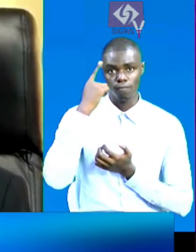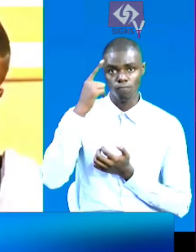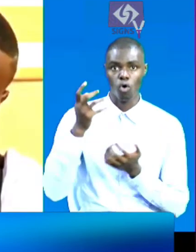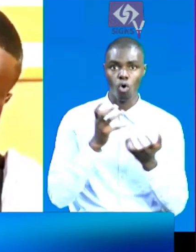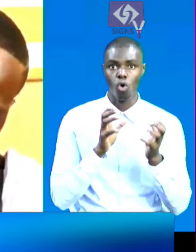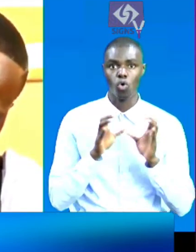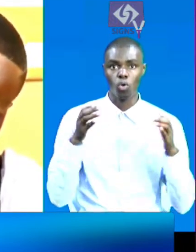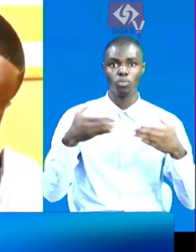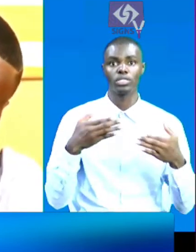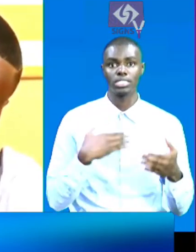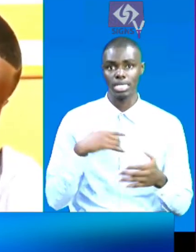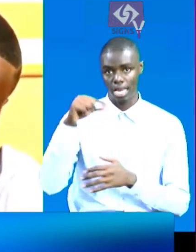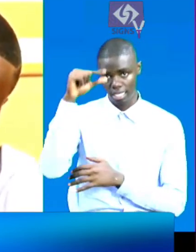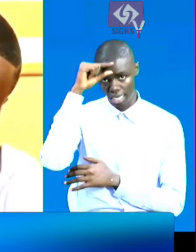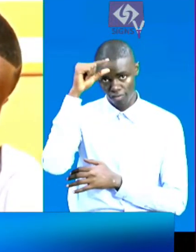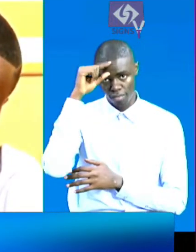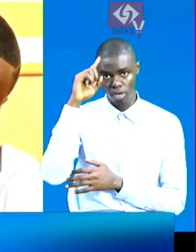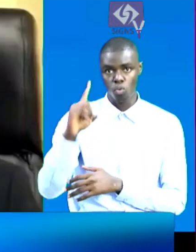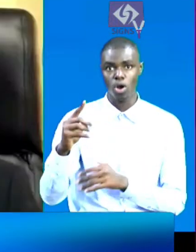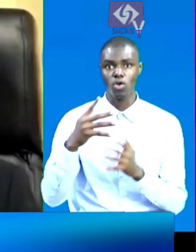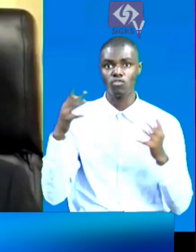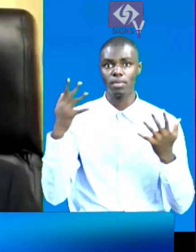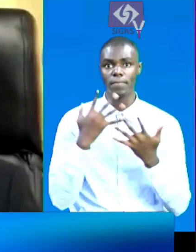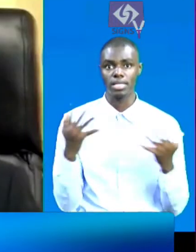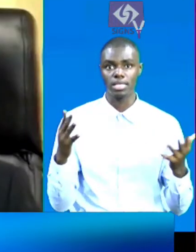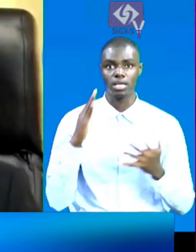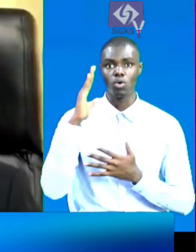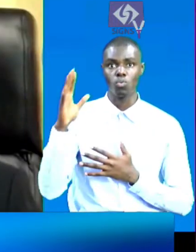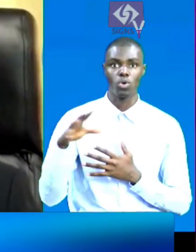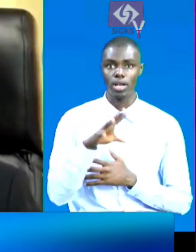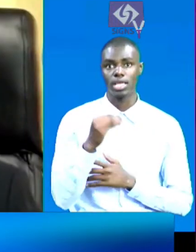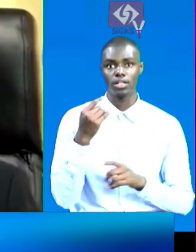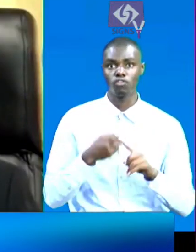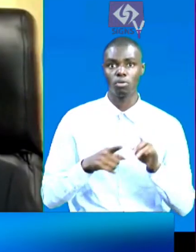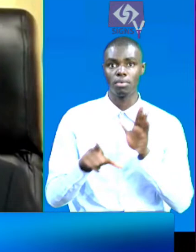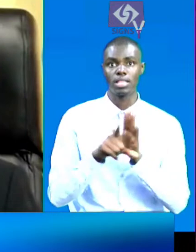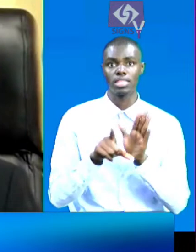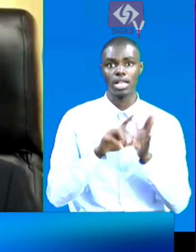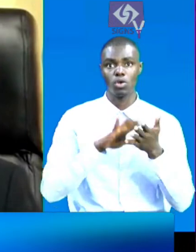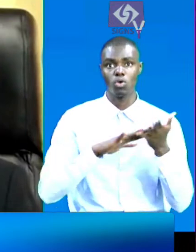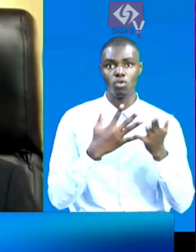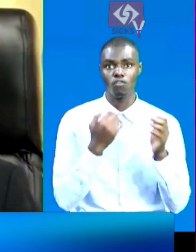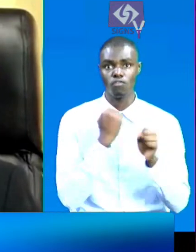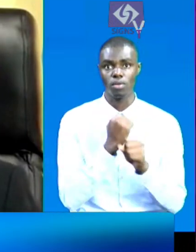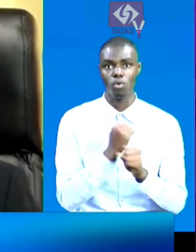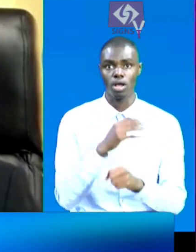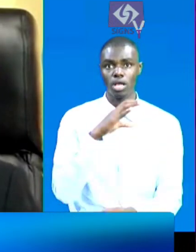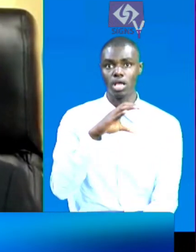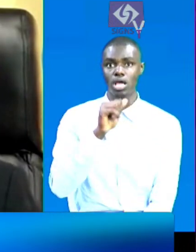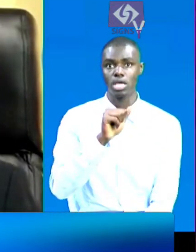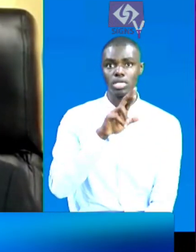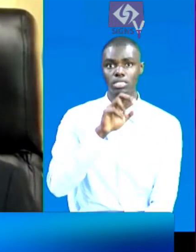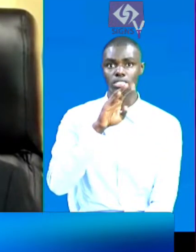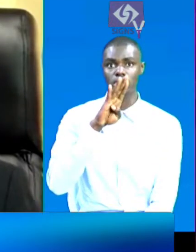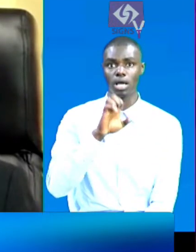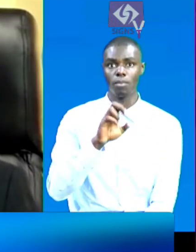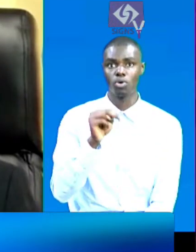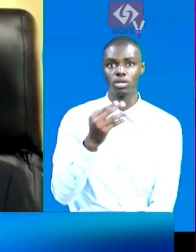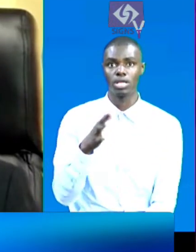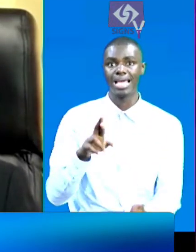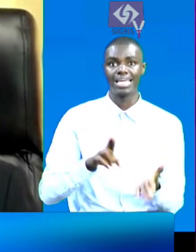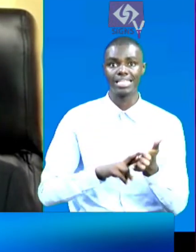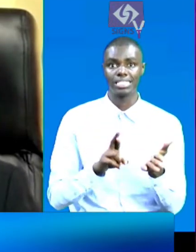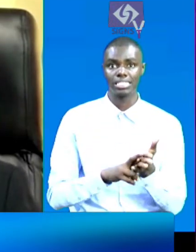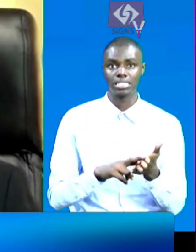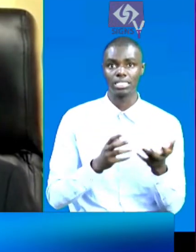government. And one of the main things that we will get out of the legal framework is a carbon registry, a